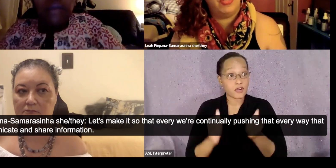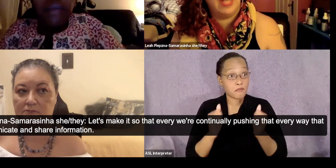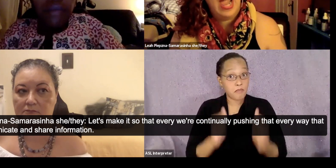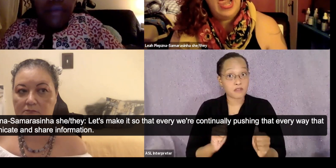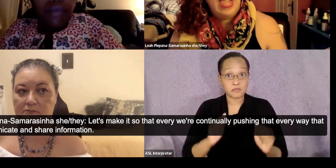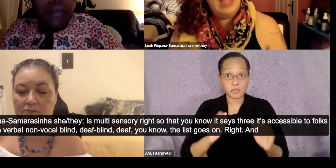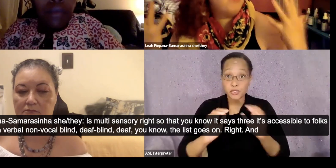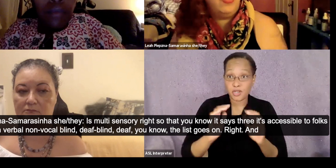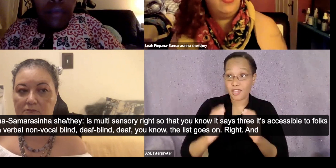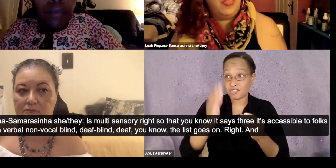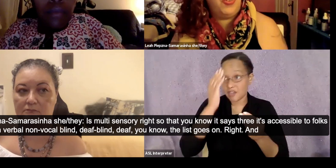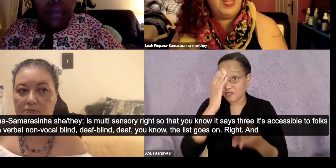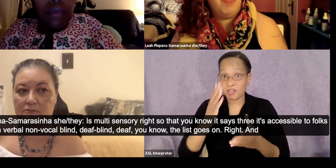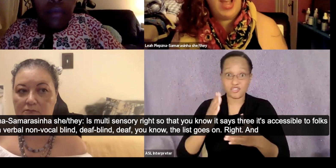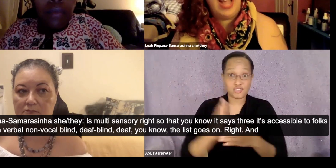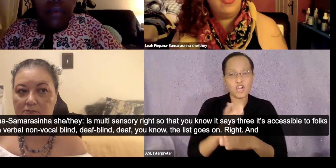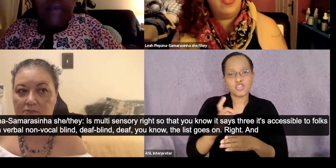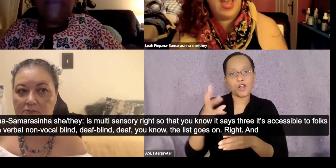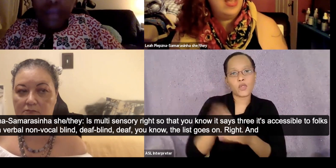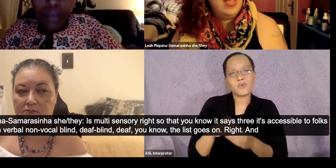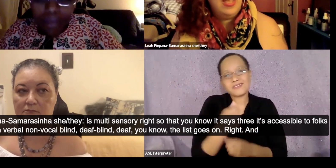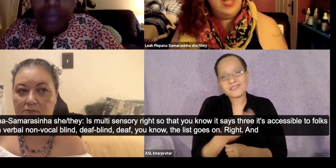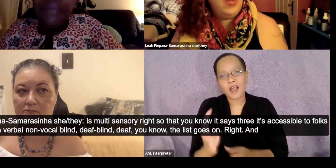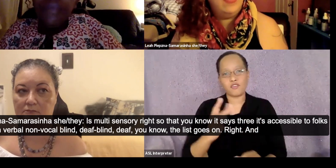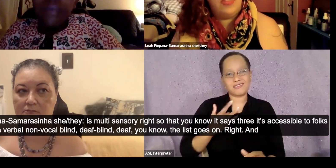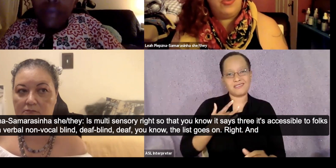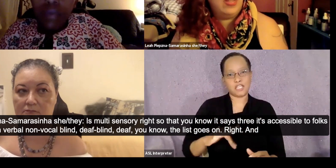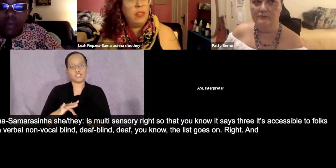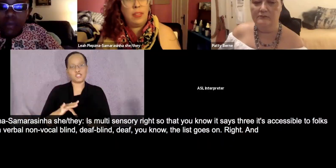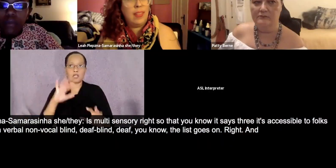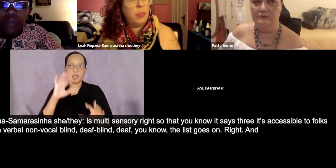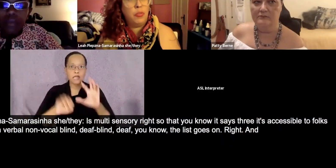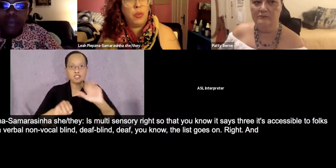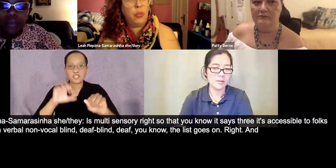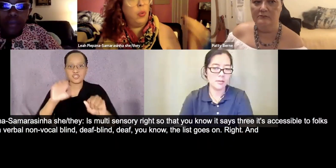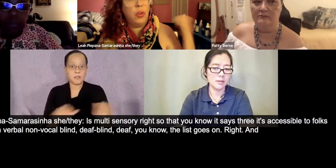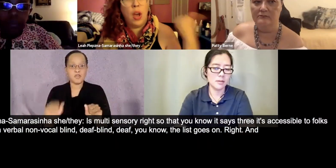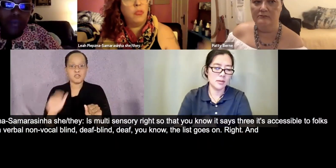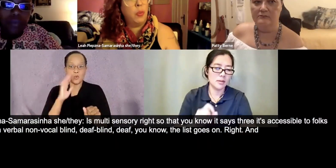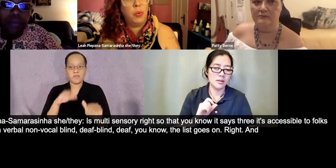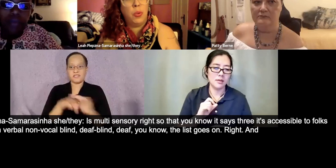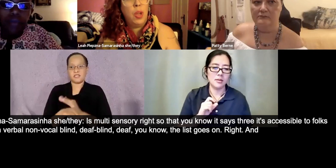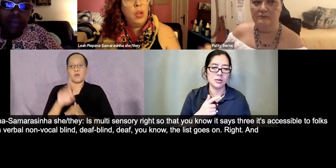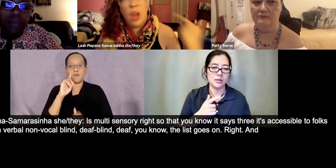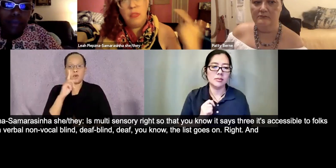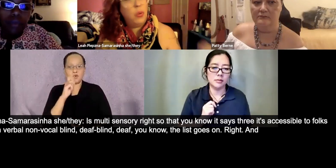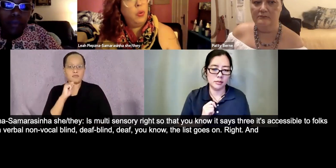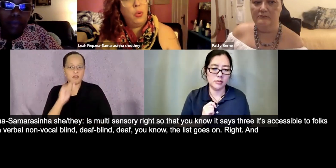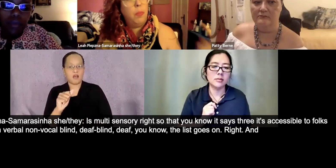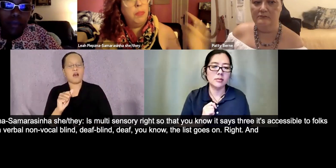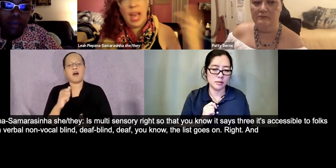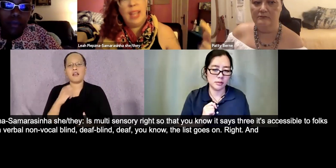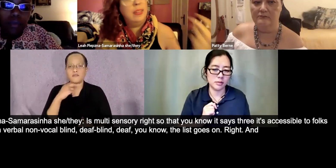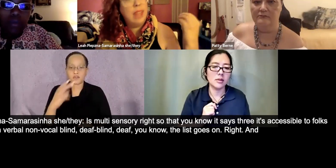information is multisensory, right? So that, you know, it's sensory, it's accessible to folks who are nonverbal,